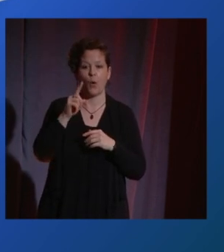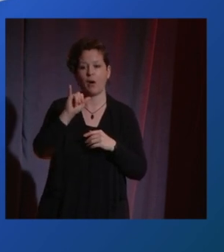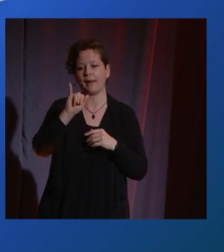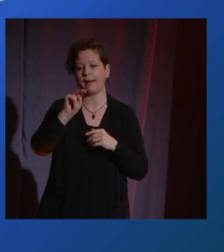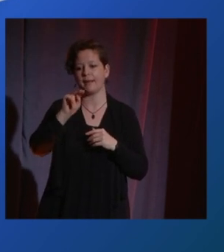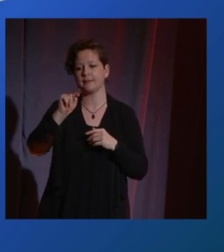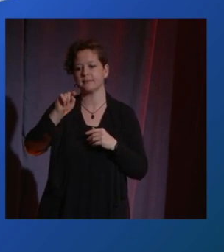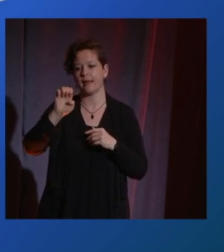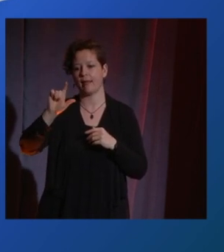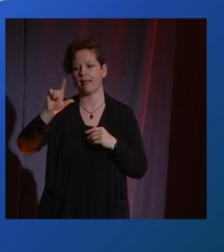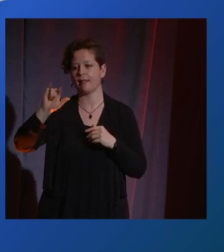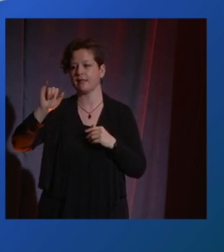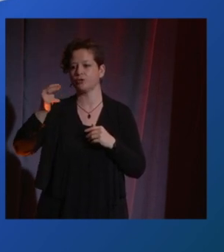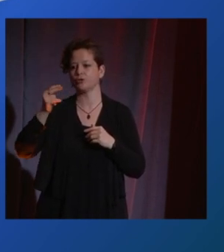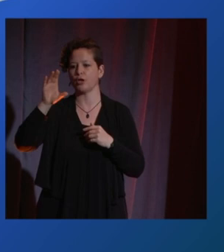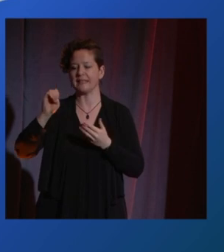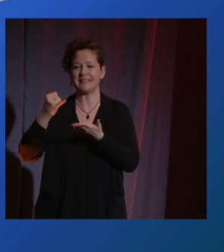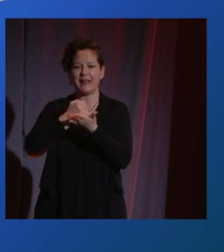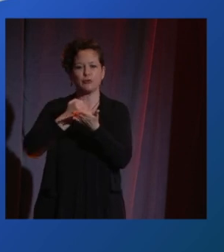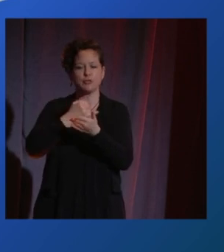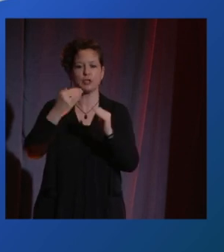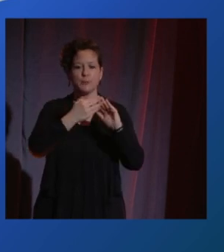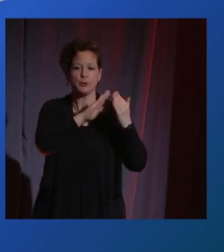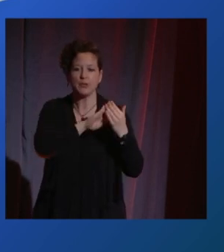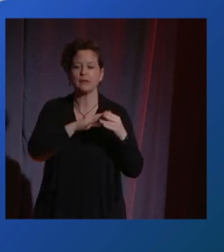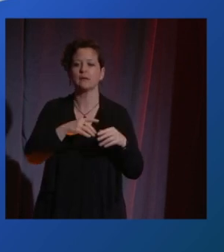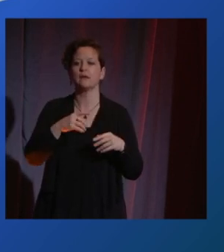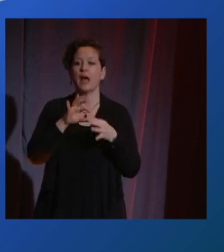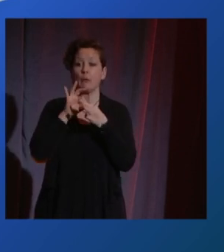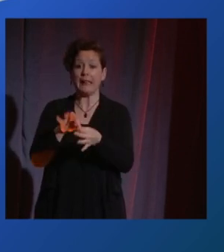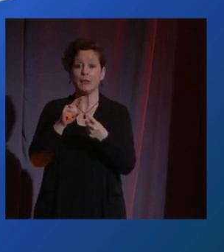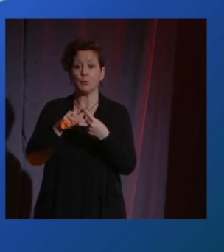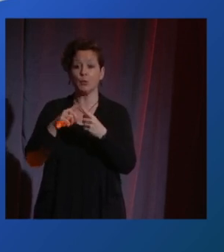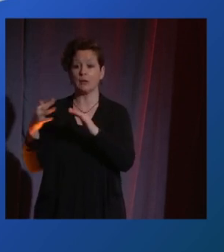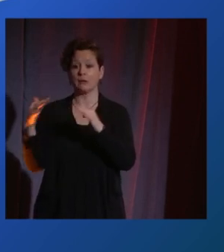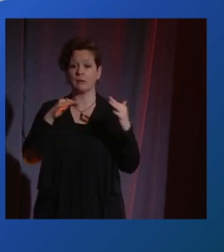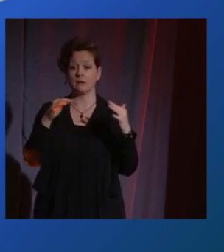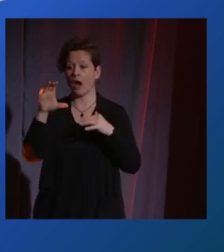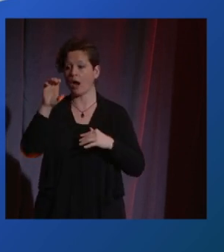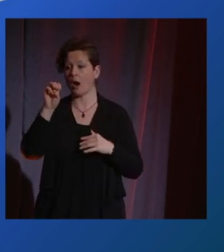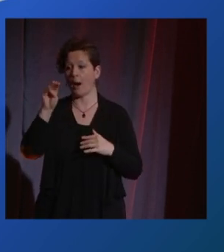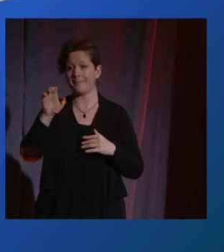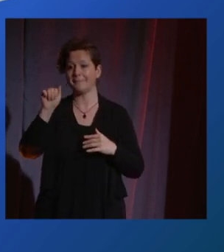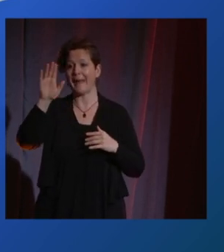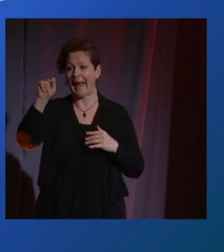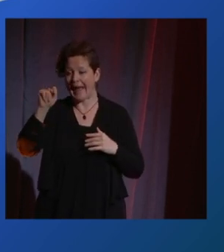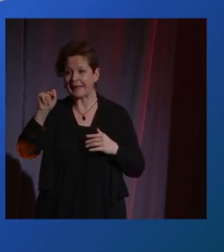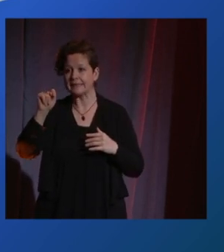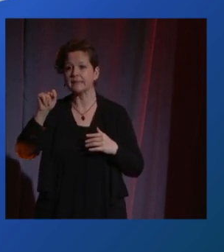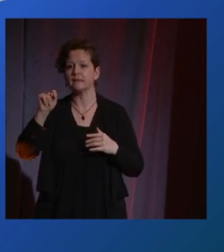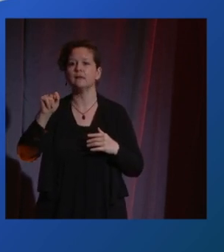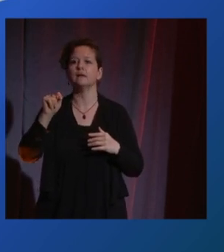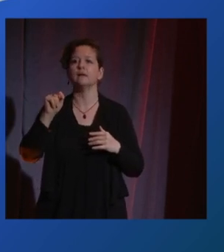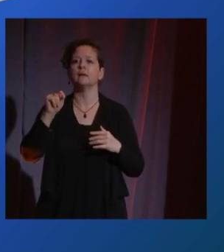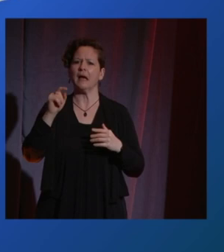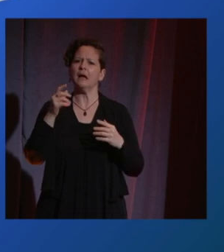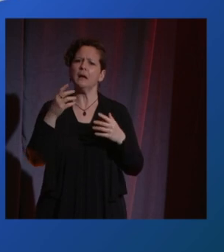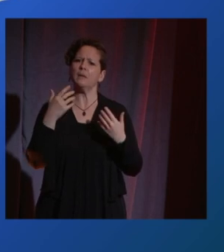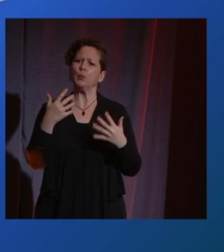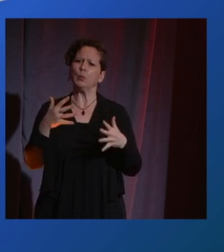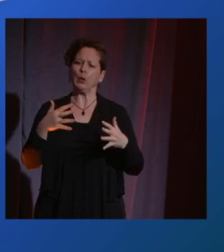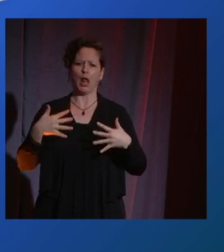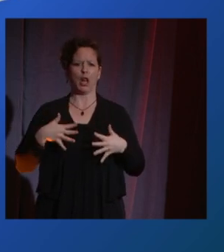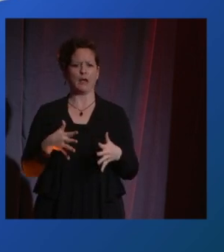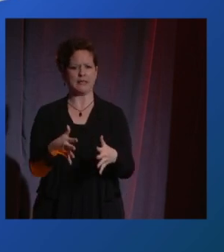in combat preparedness and combat execution that's the only thing that really got me nervous I knew we were going to be correct